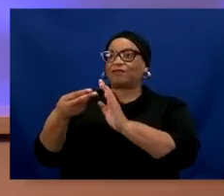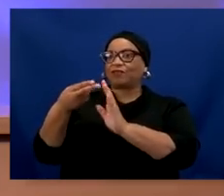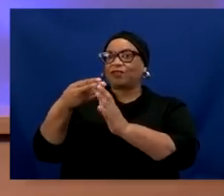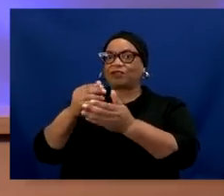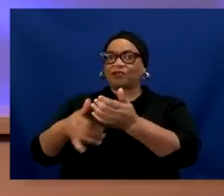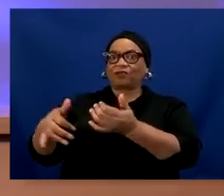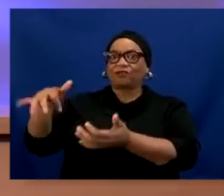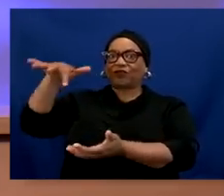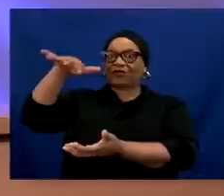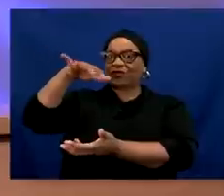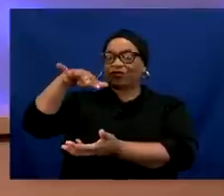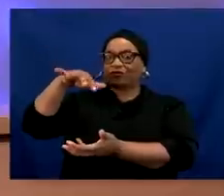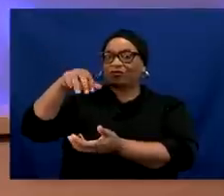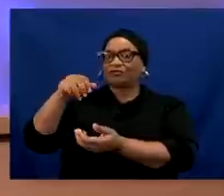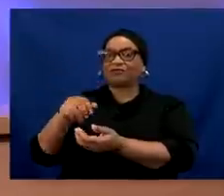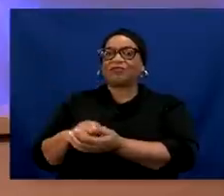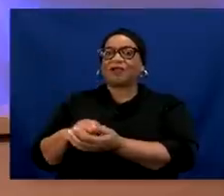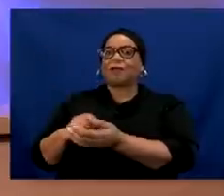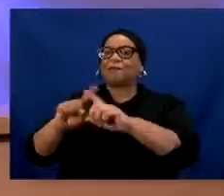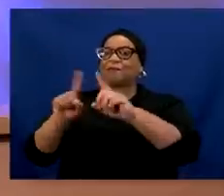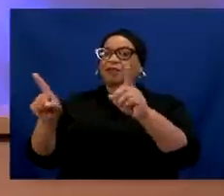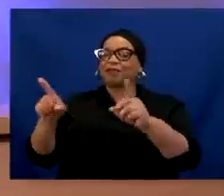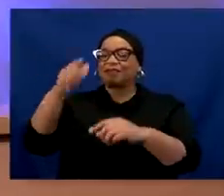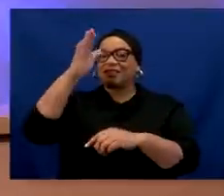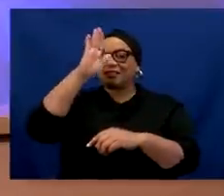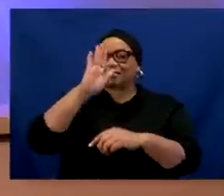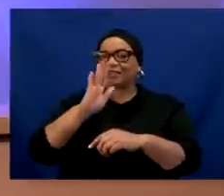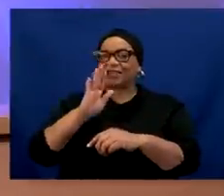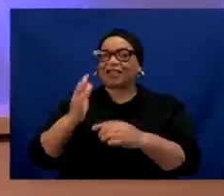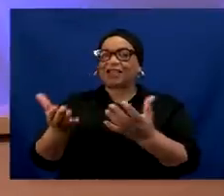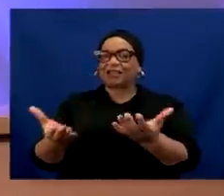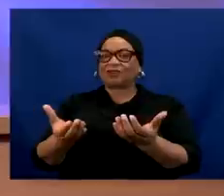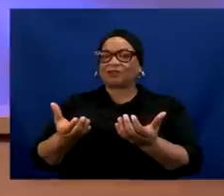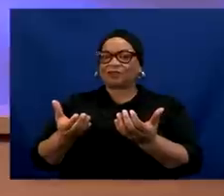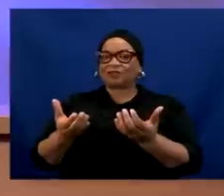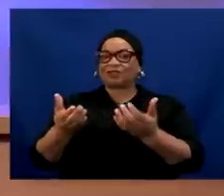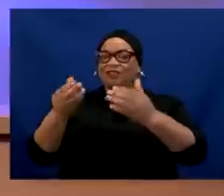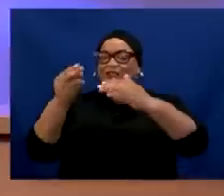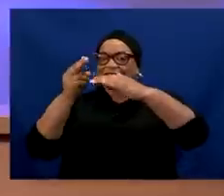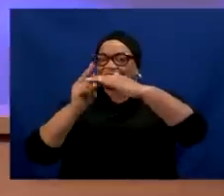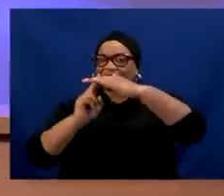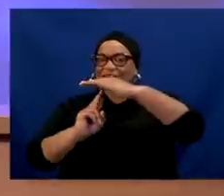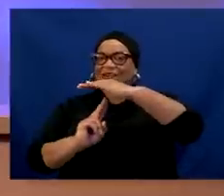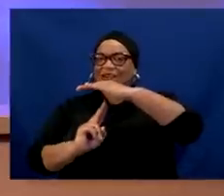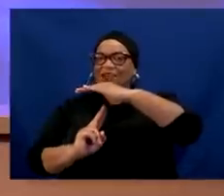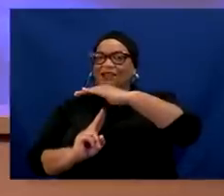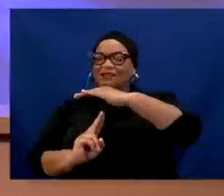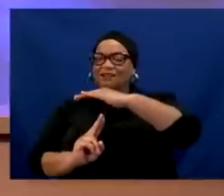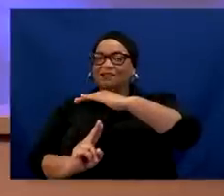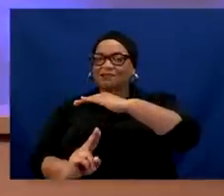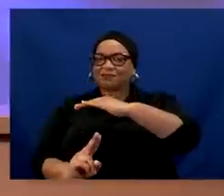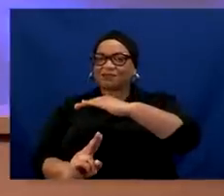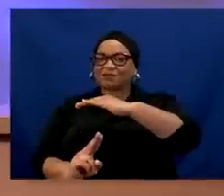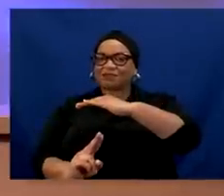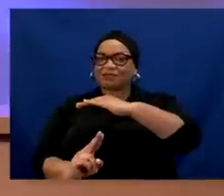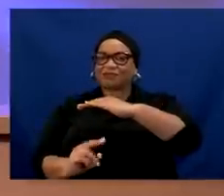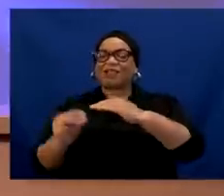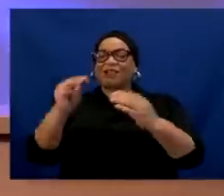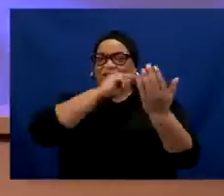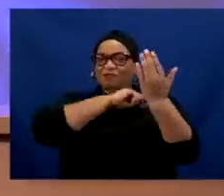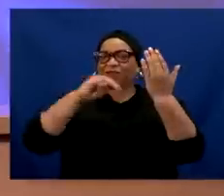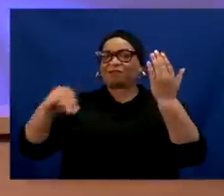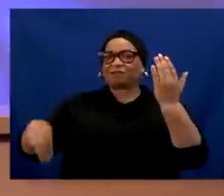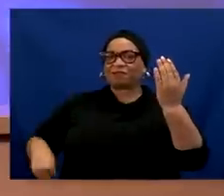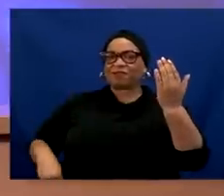But God decides to bring himself down from the loftiness of his majesty